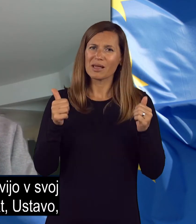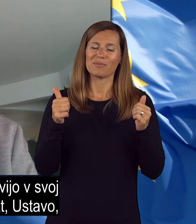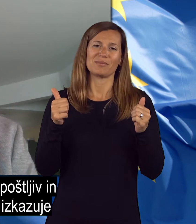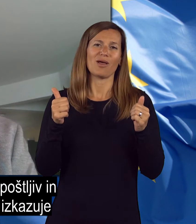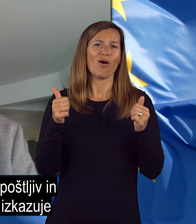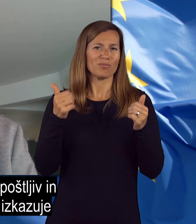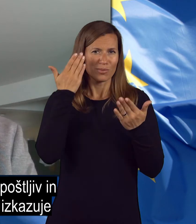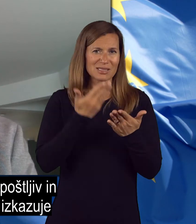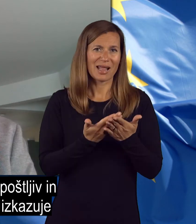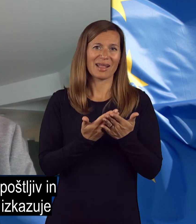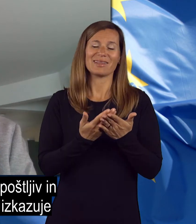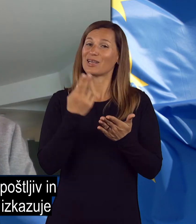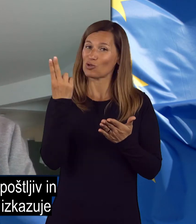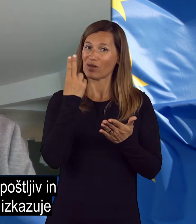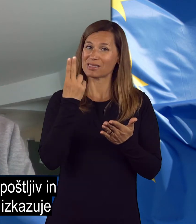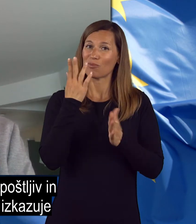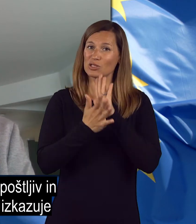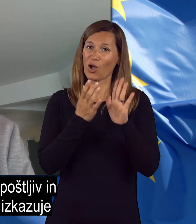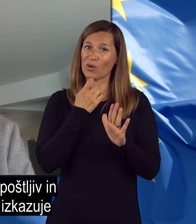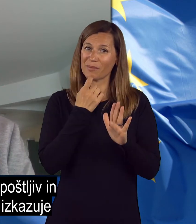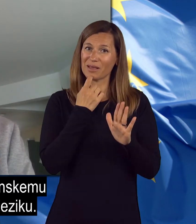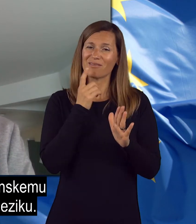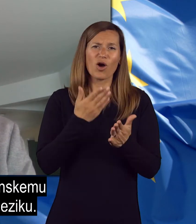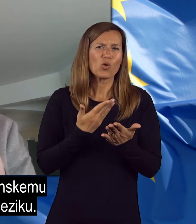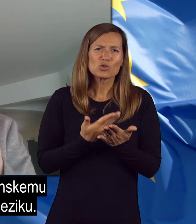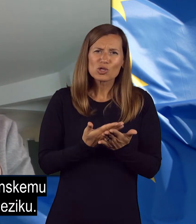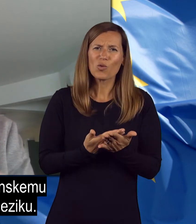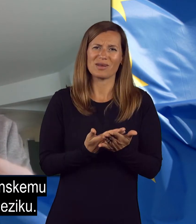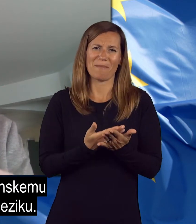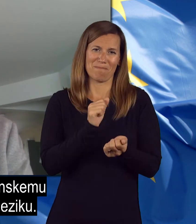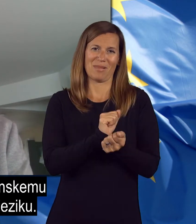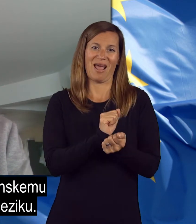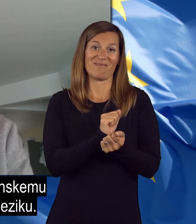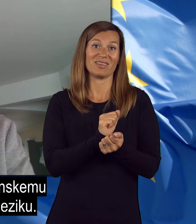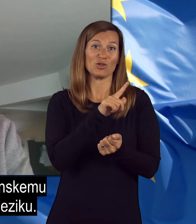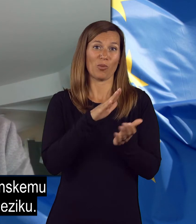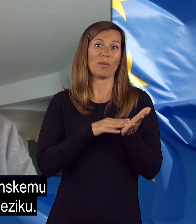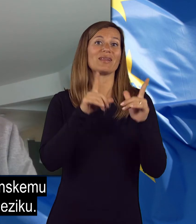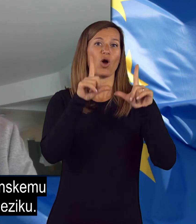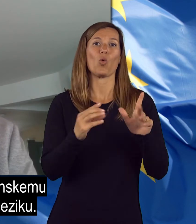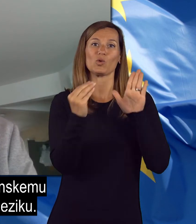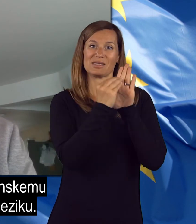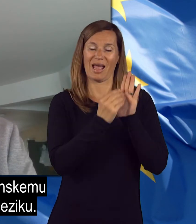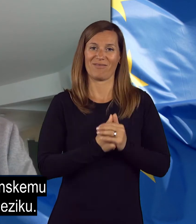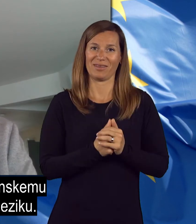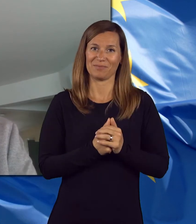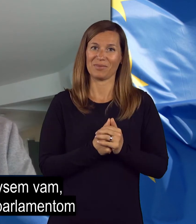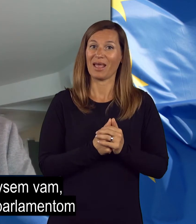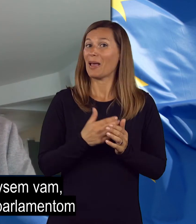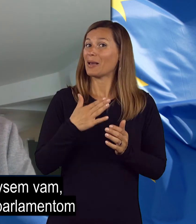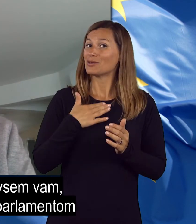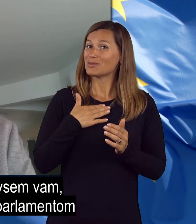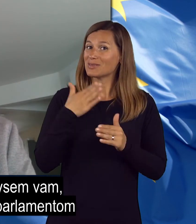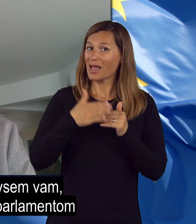in embracing the recognition of Slovenian Sign Language in its fundamental law, the Constitution. My